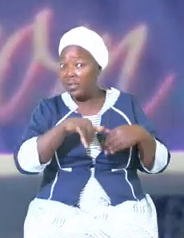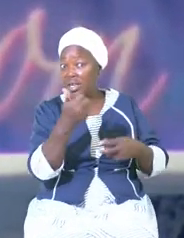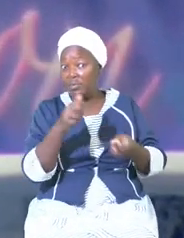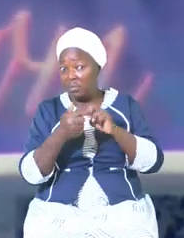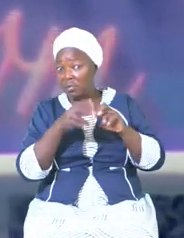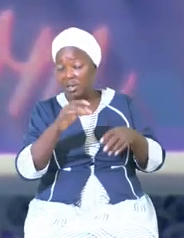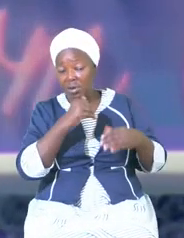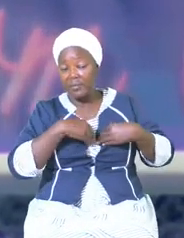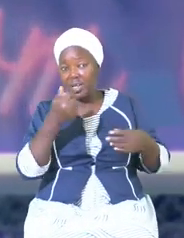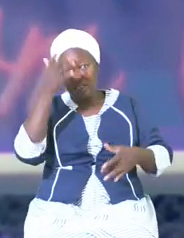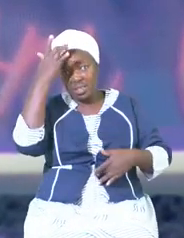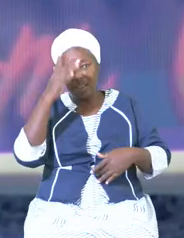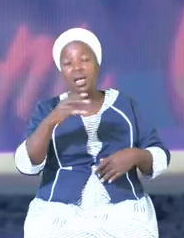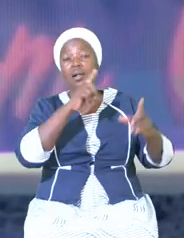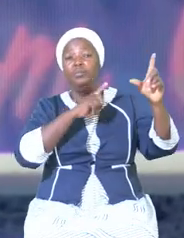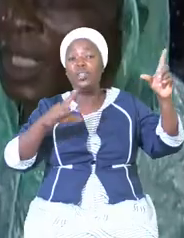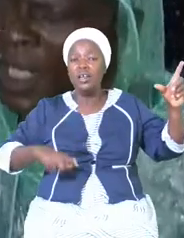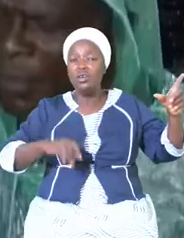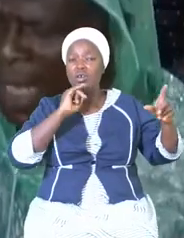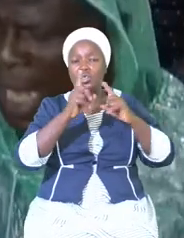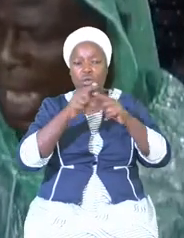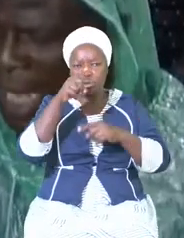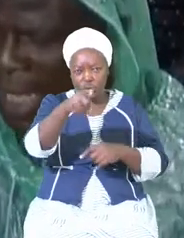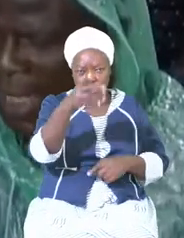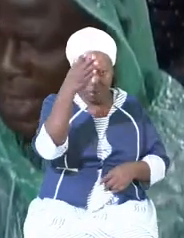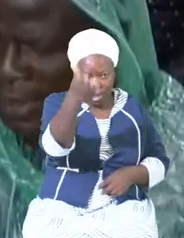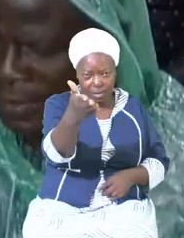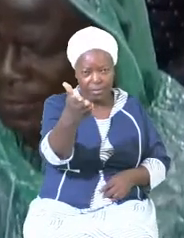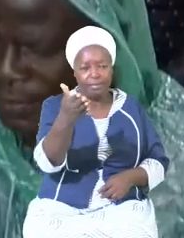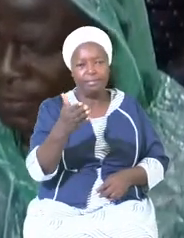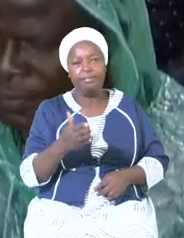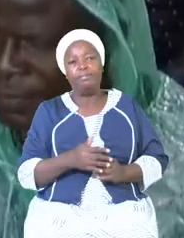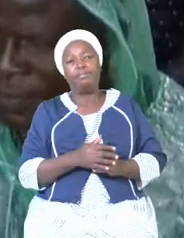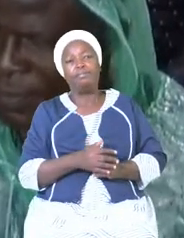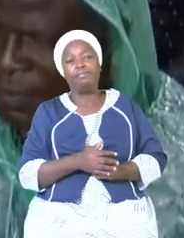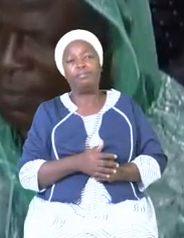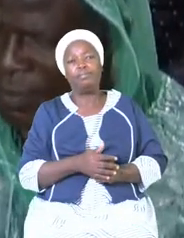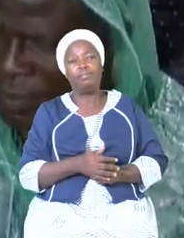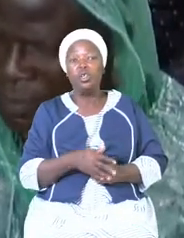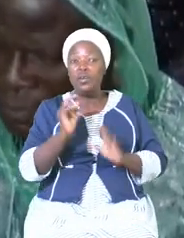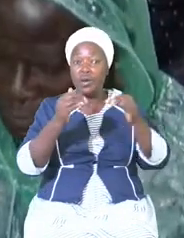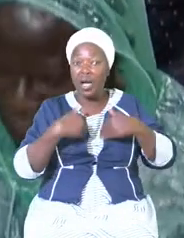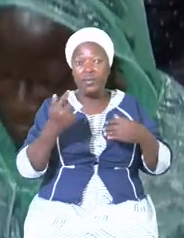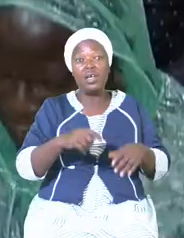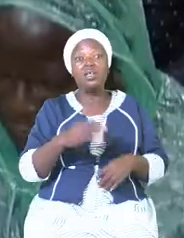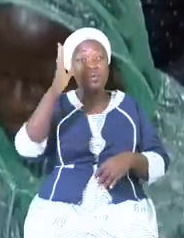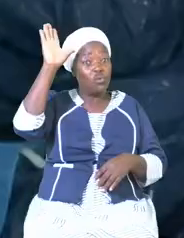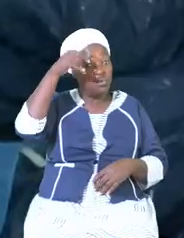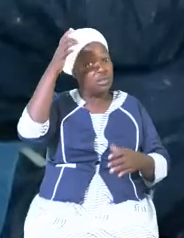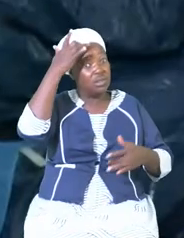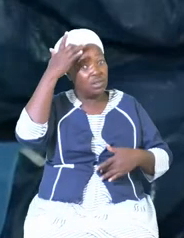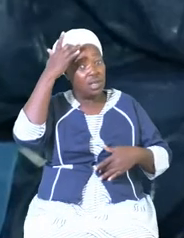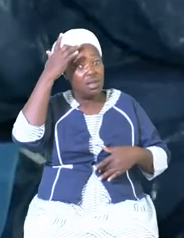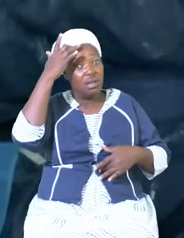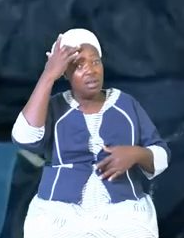there, the Lord is talking to you directly. You have any sickness incurable, he's talking to you